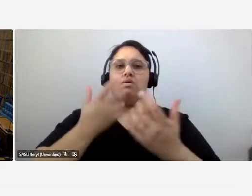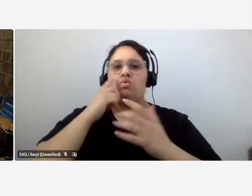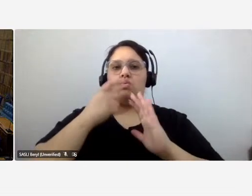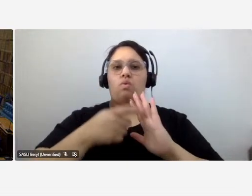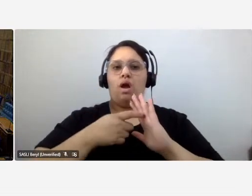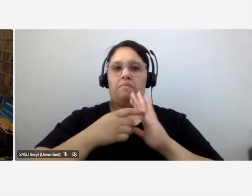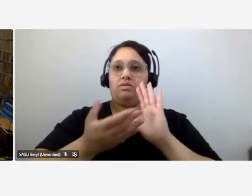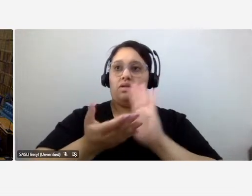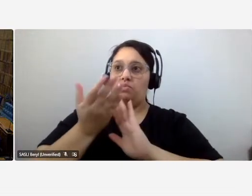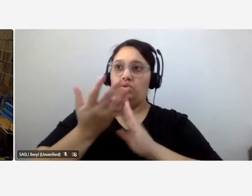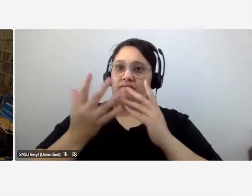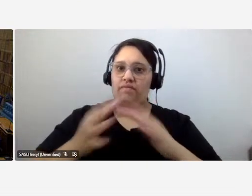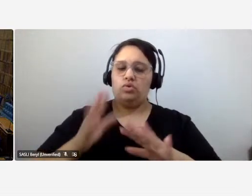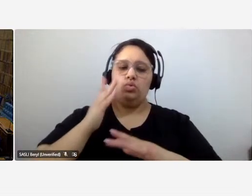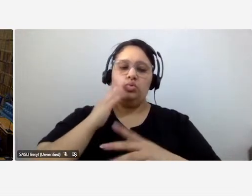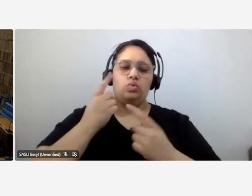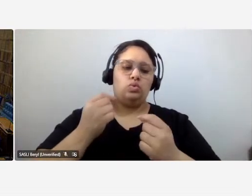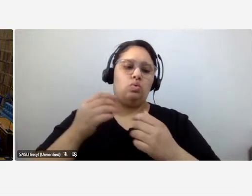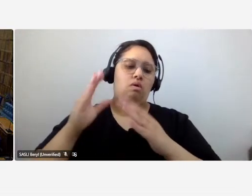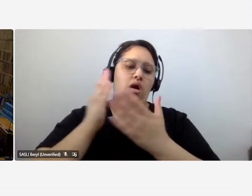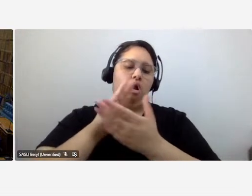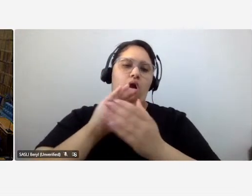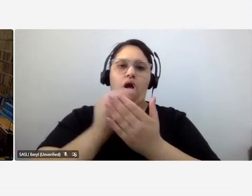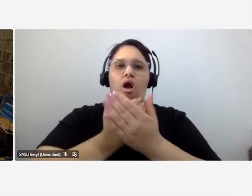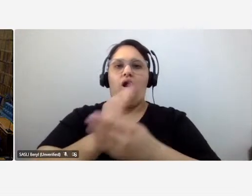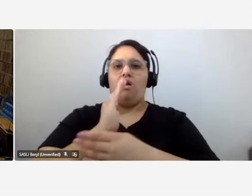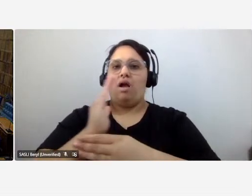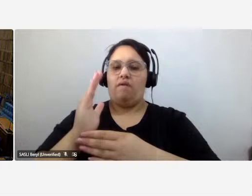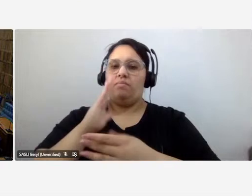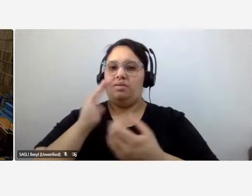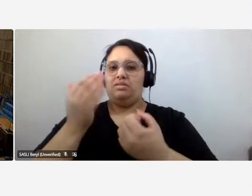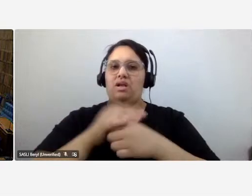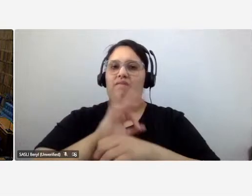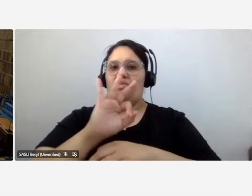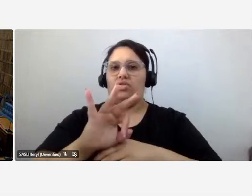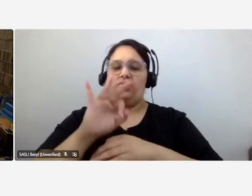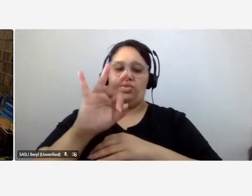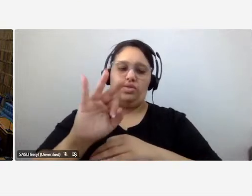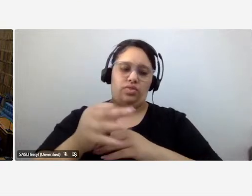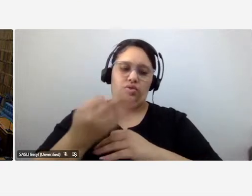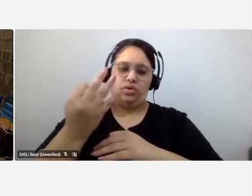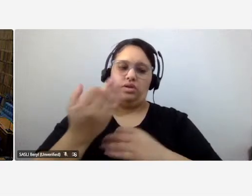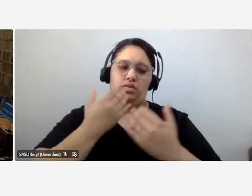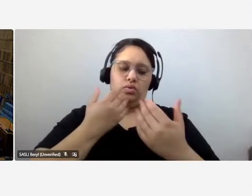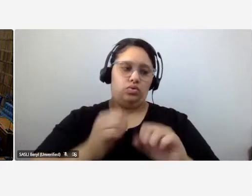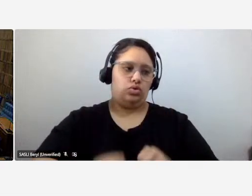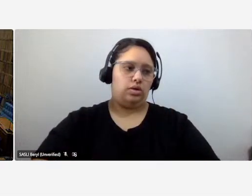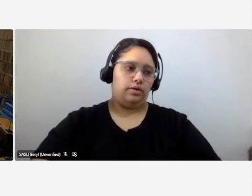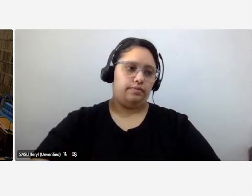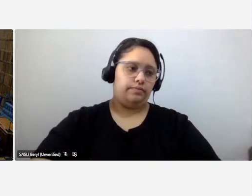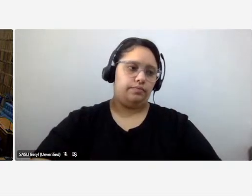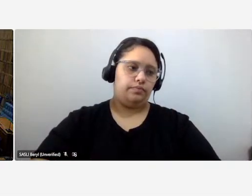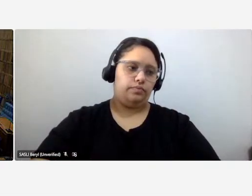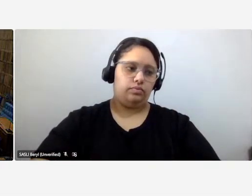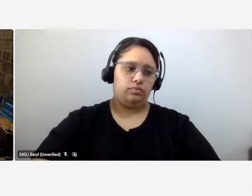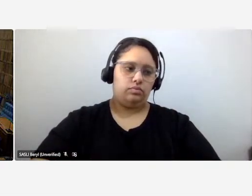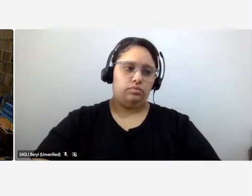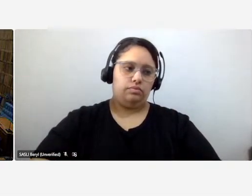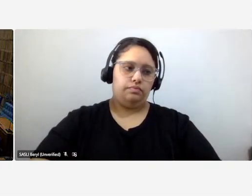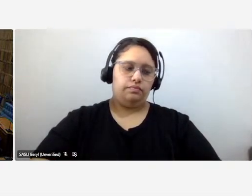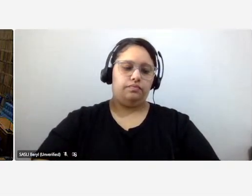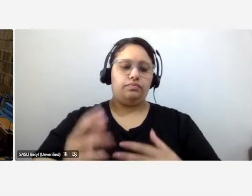to date when it comes to archives? If we could please cover those 3. Thank you. Thank you, Chair. Any